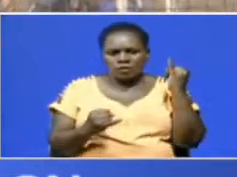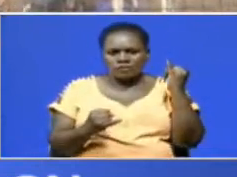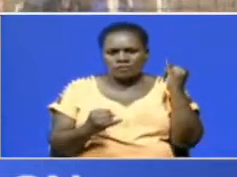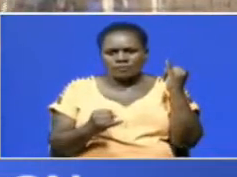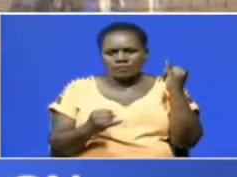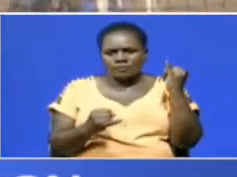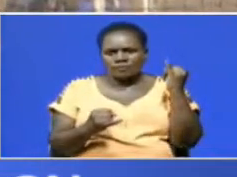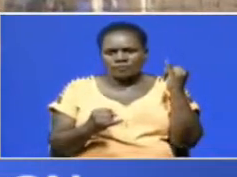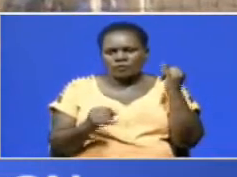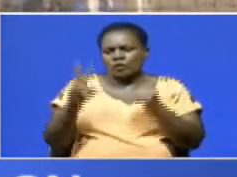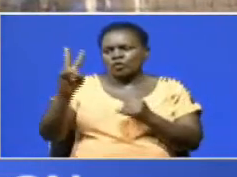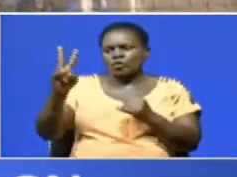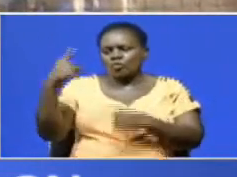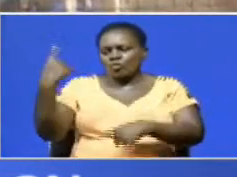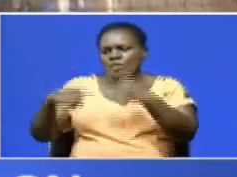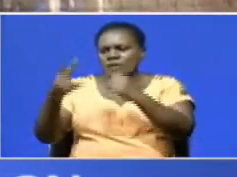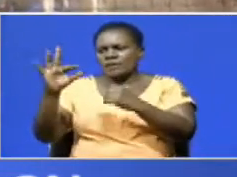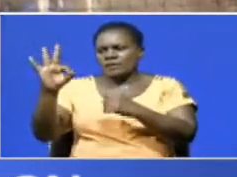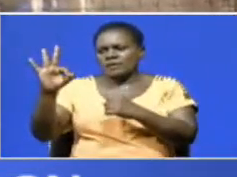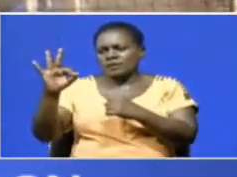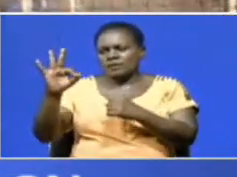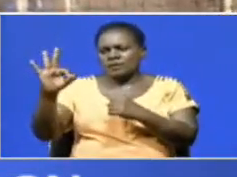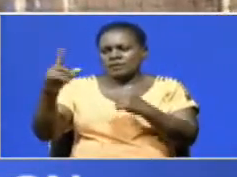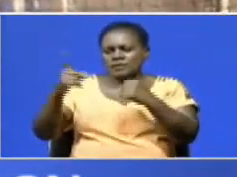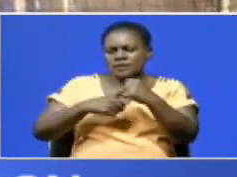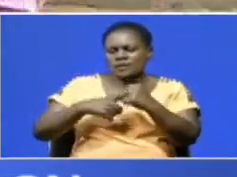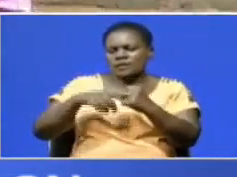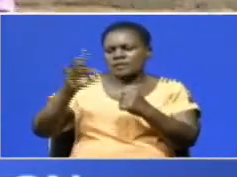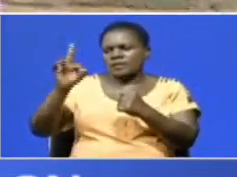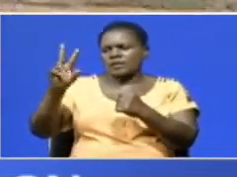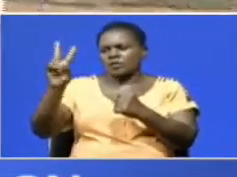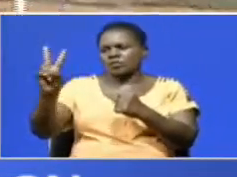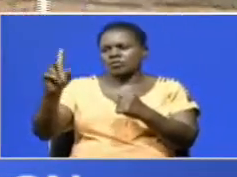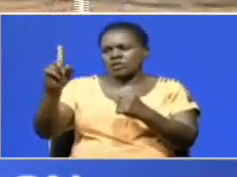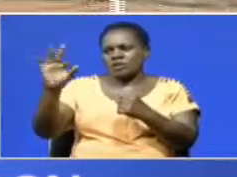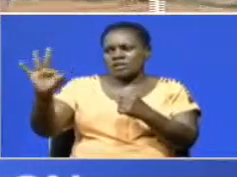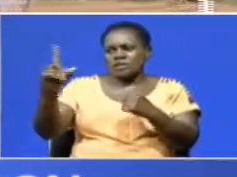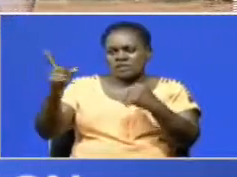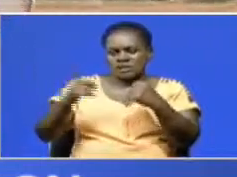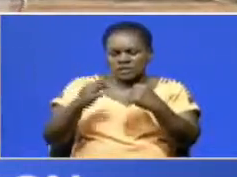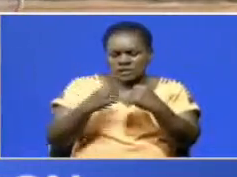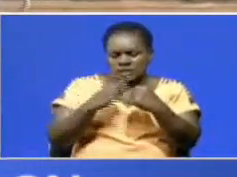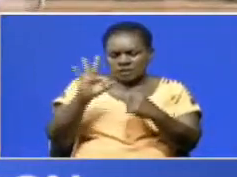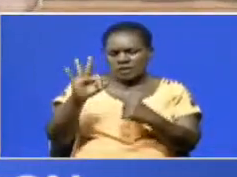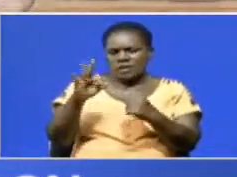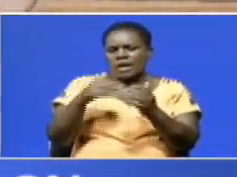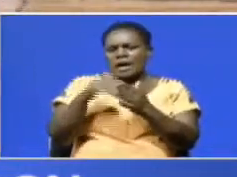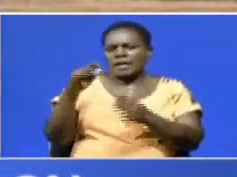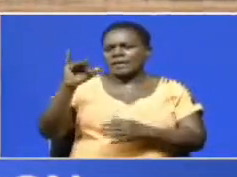2 sets win of 3-6, 6-2 and 6-3 over Iranian